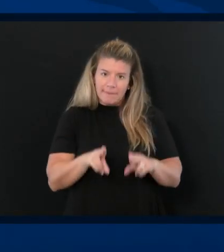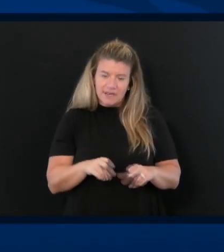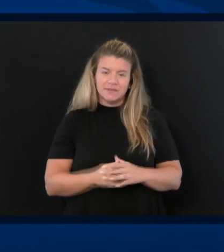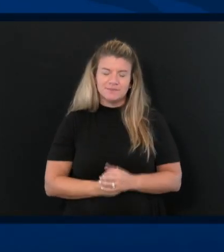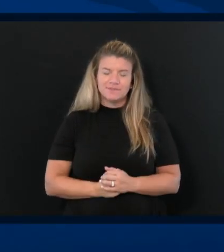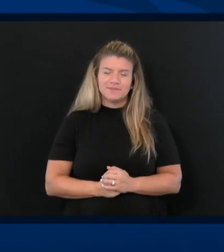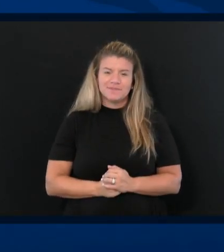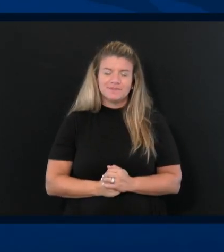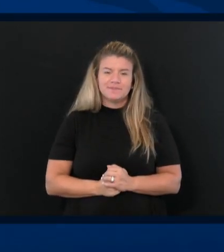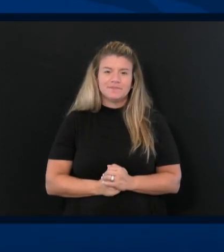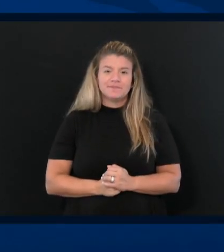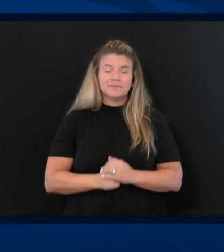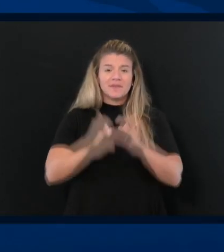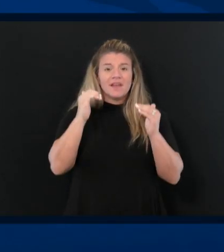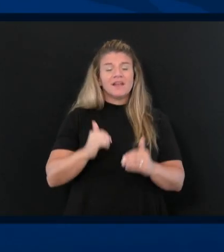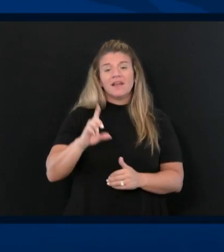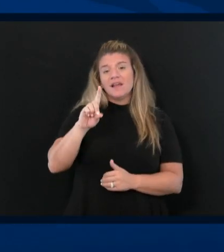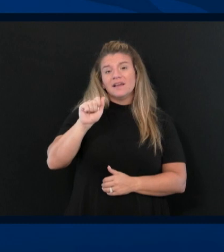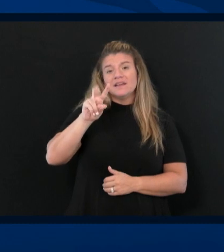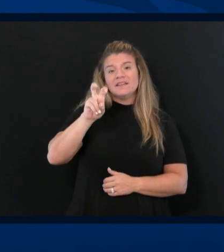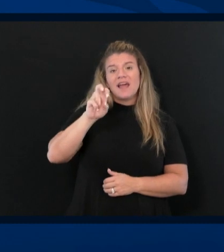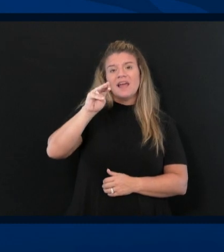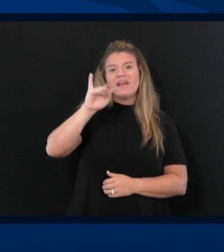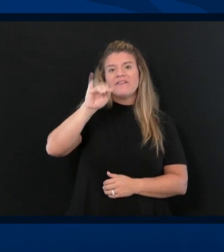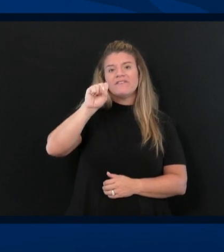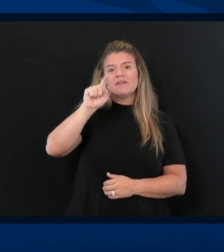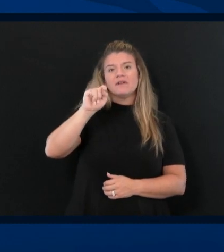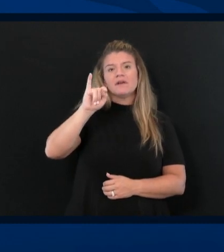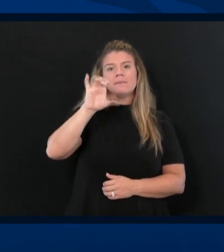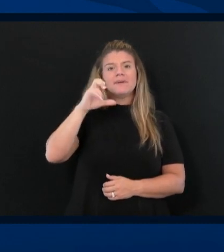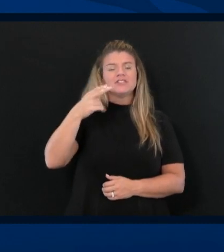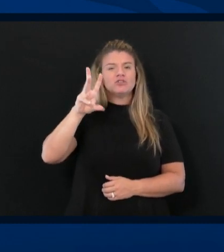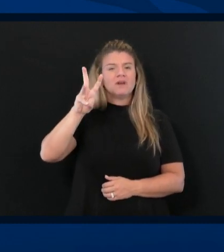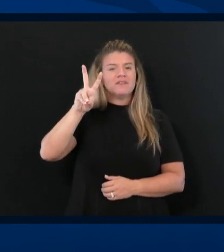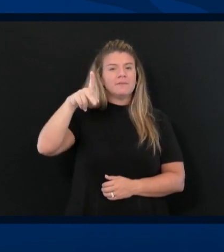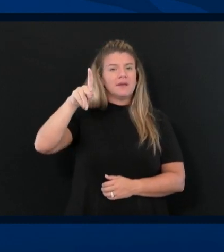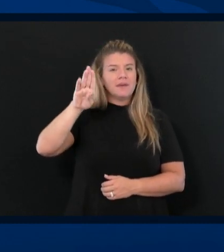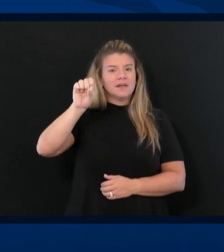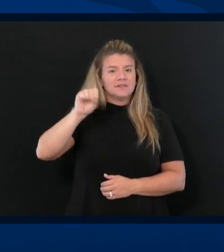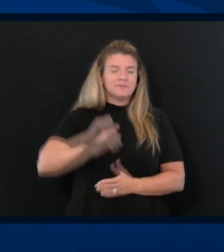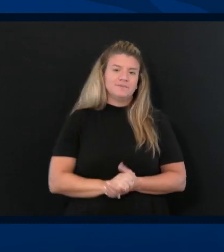All right, thank you, Kenny. Next, we'll go to Dave Mistich with West Virginia Public Broadcasting.